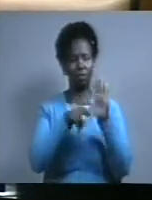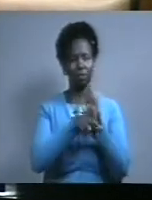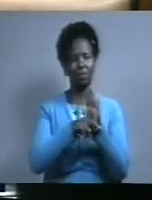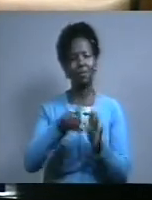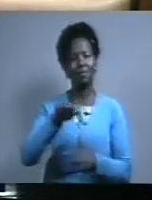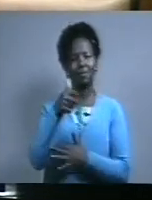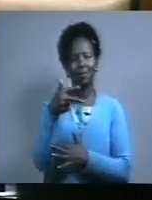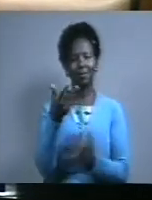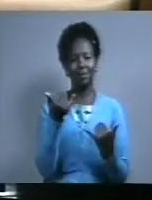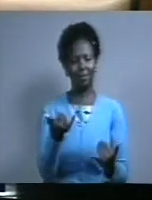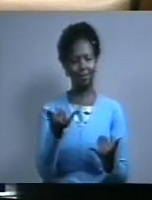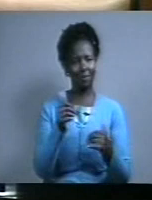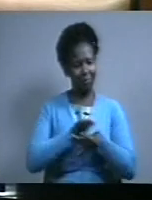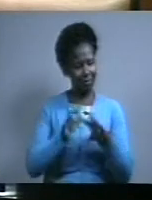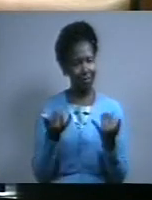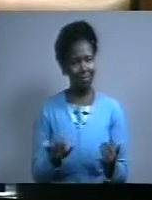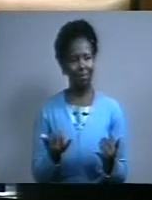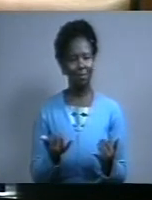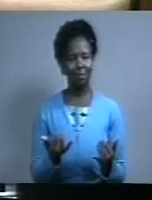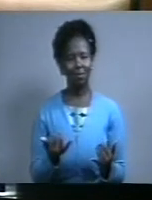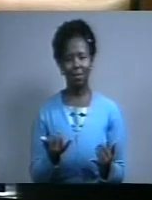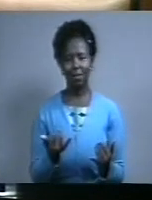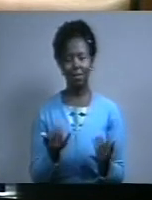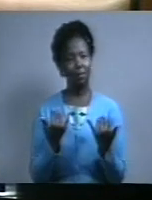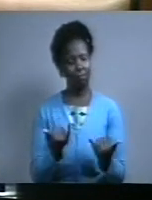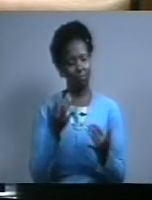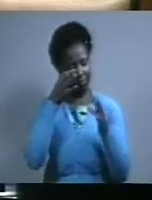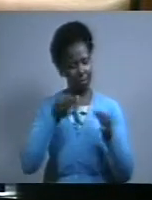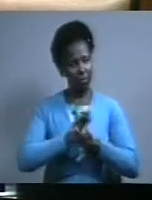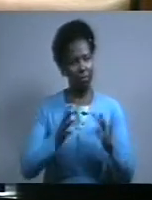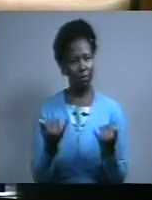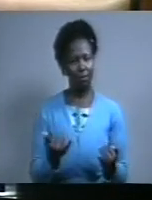now. Please. I'm not going to give the ruling now.